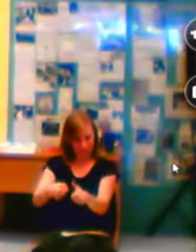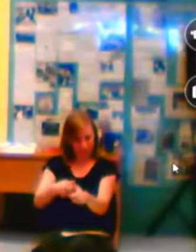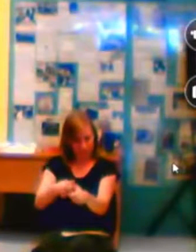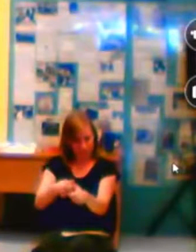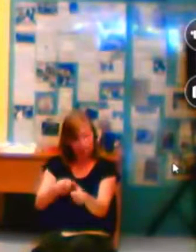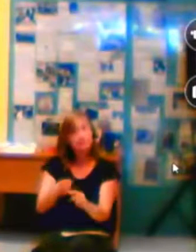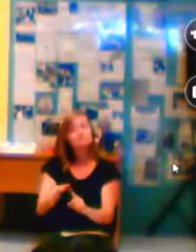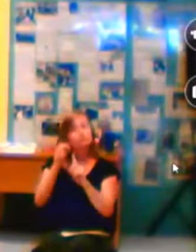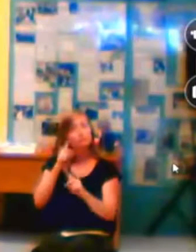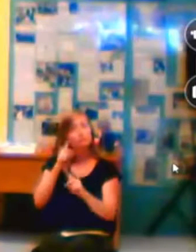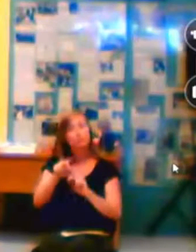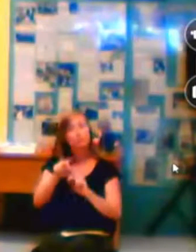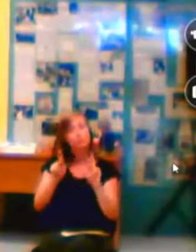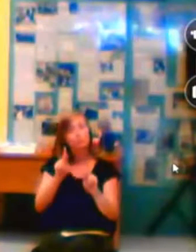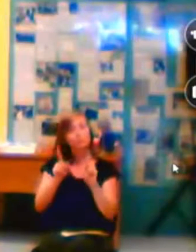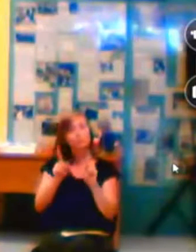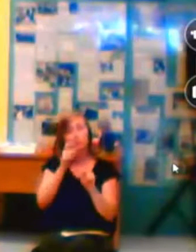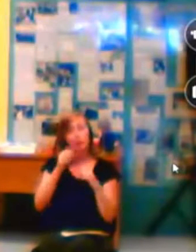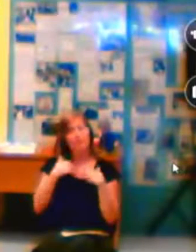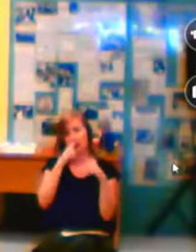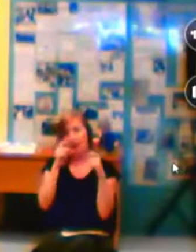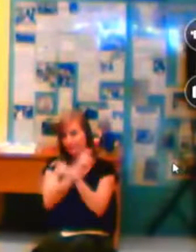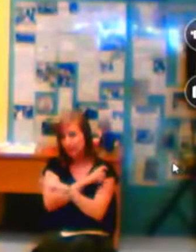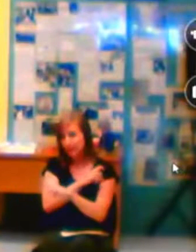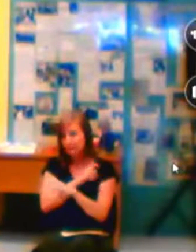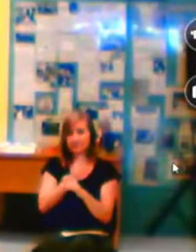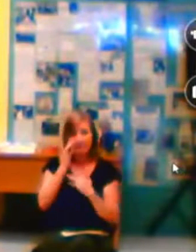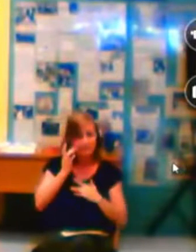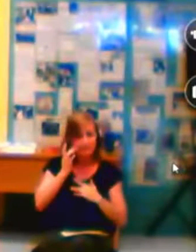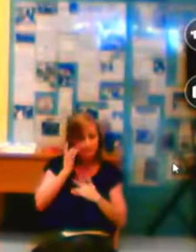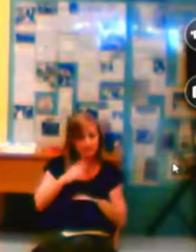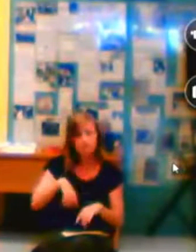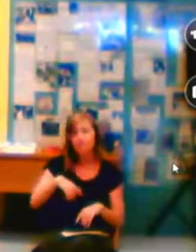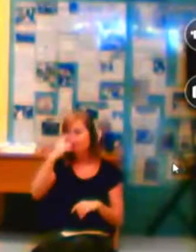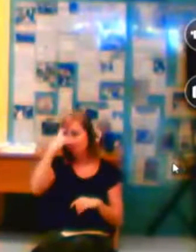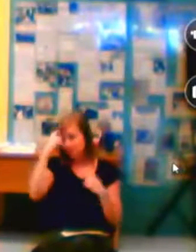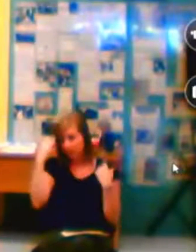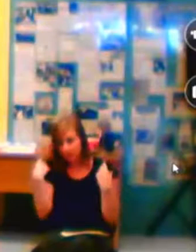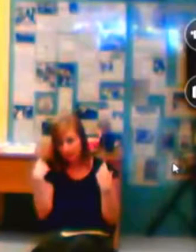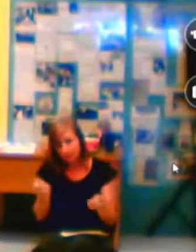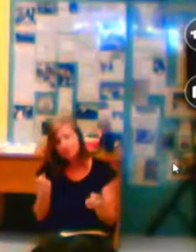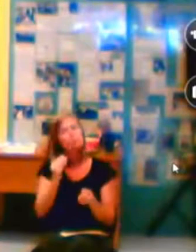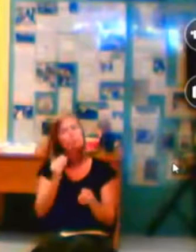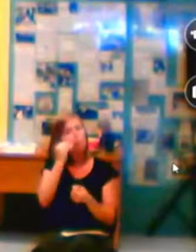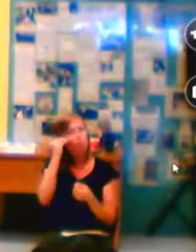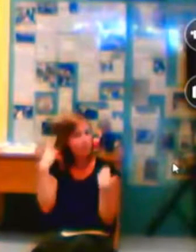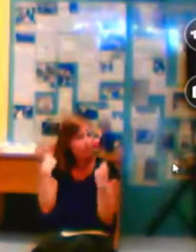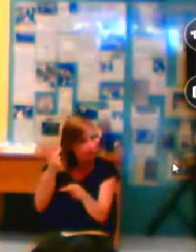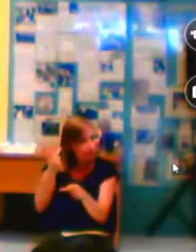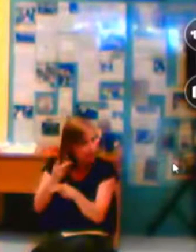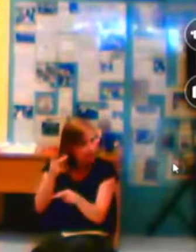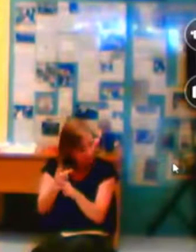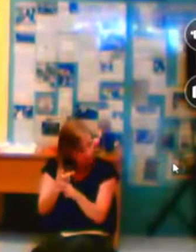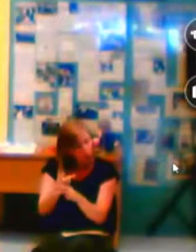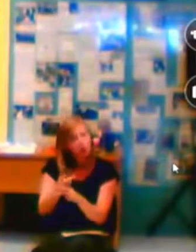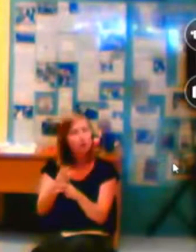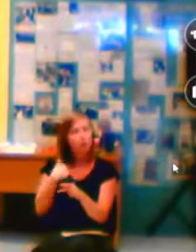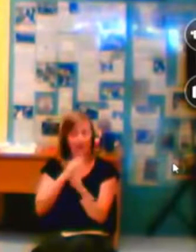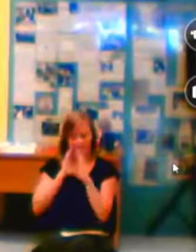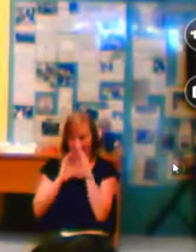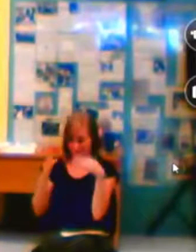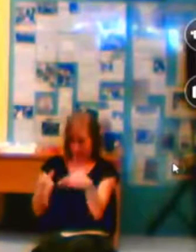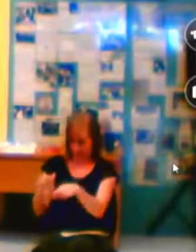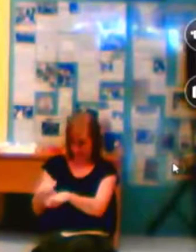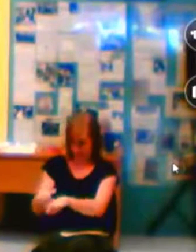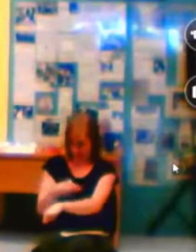uninsured. Focusing on controlling costs by promoting prevention and person-centered care of high-cost patients, whether